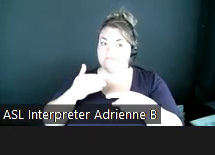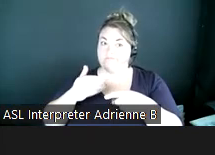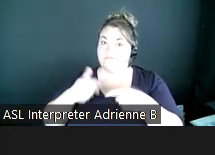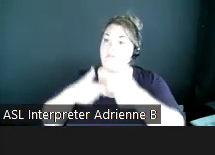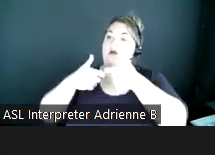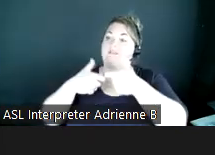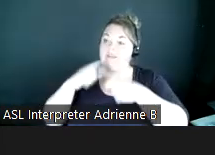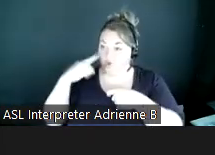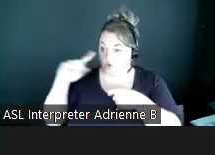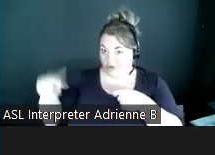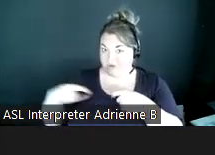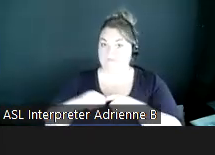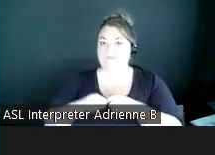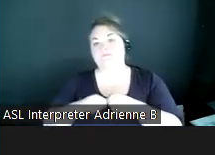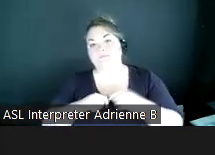questions.